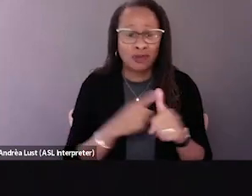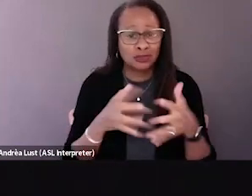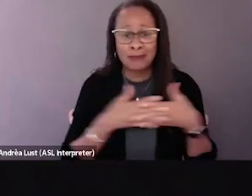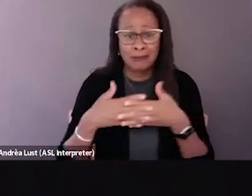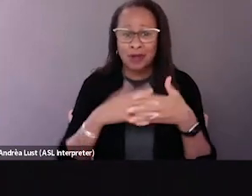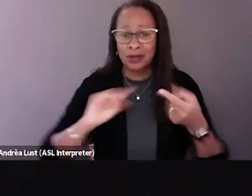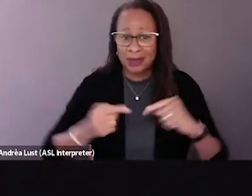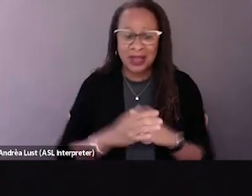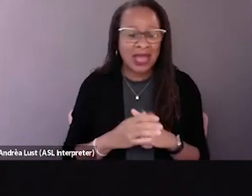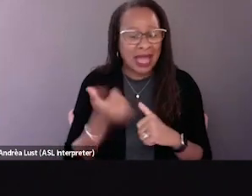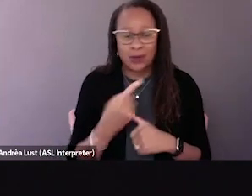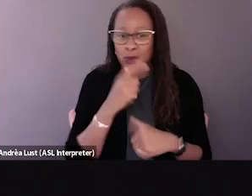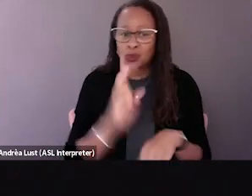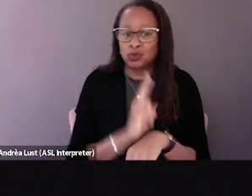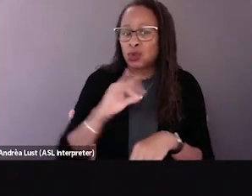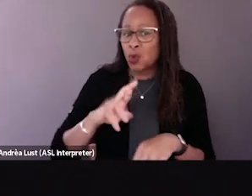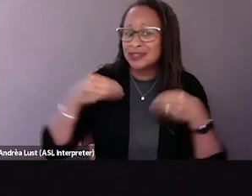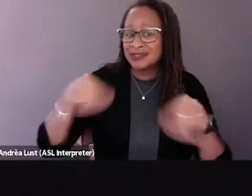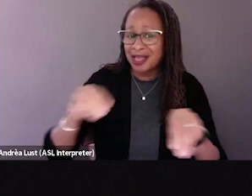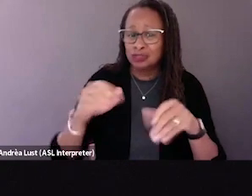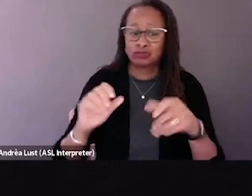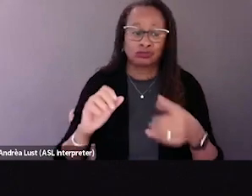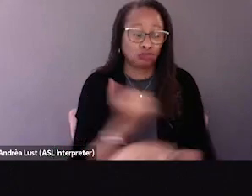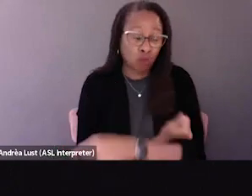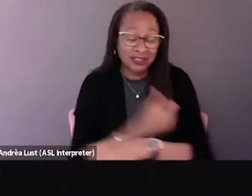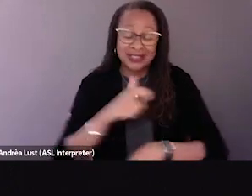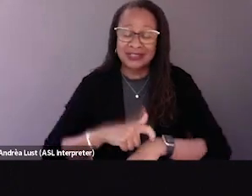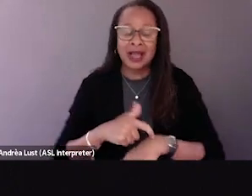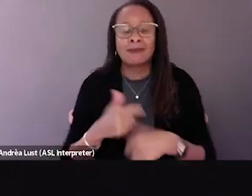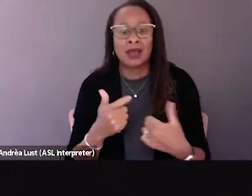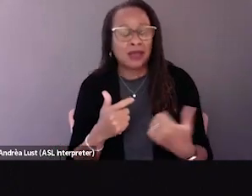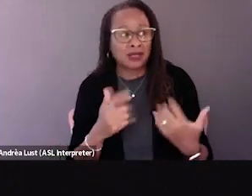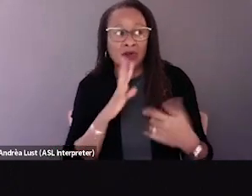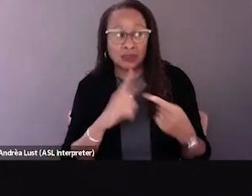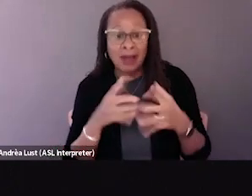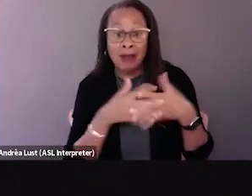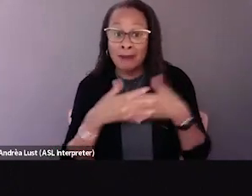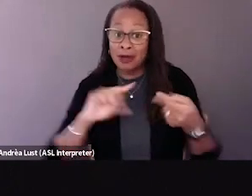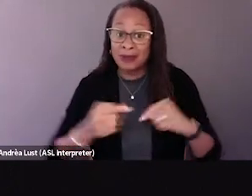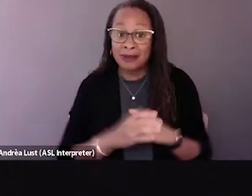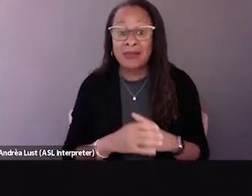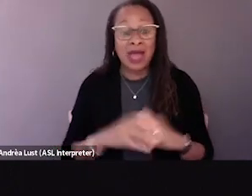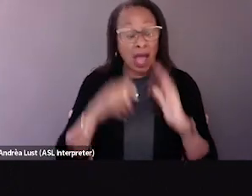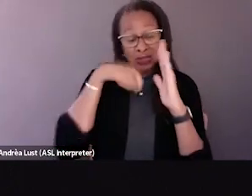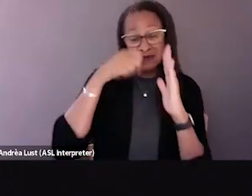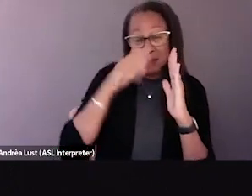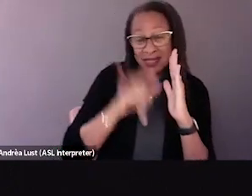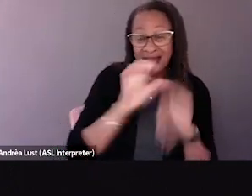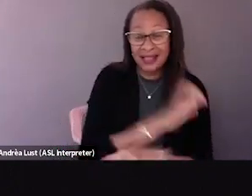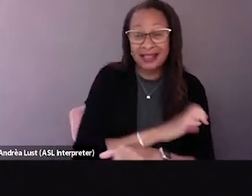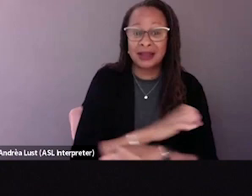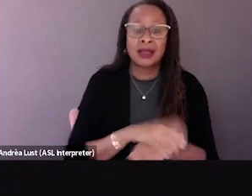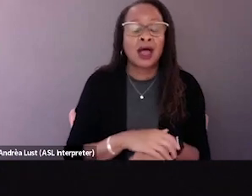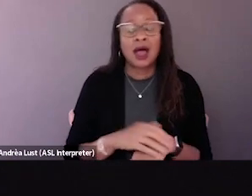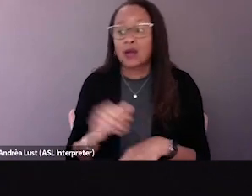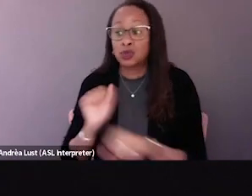who was selling drugs at the time. And I went to go film the clinic. I pulled up in front. I was working with my wife at the time. She's still my